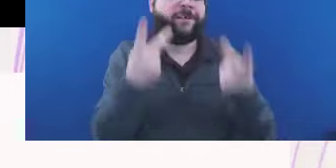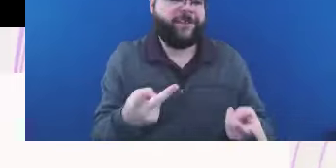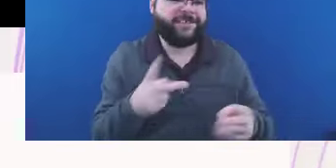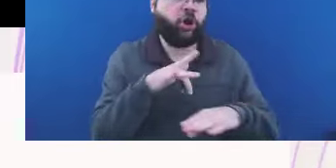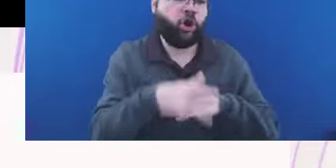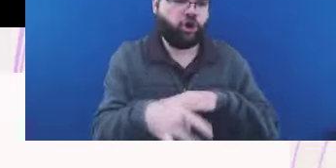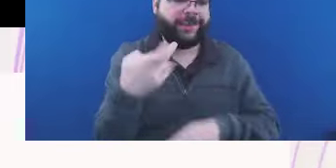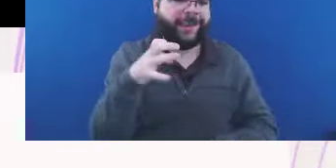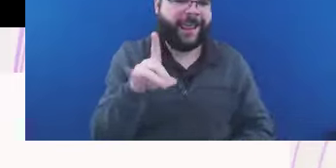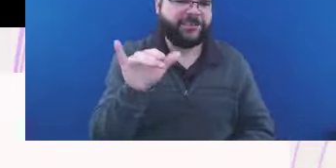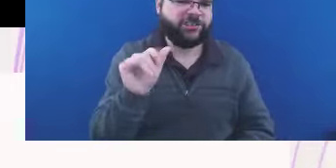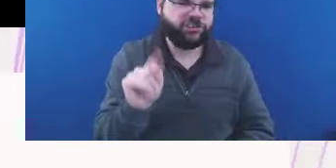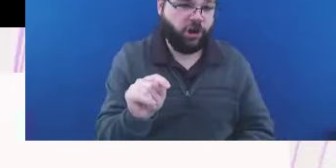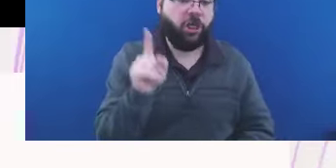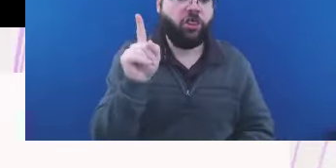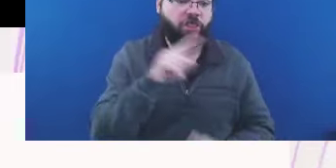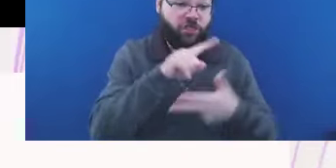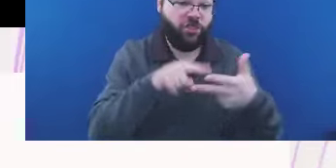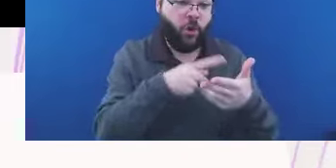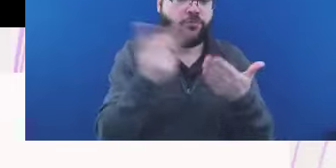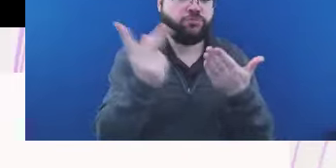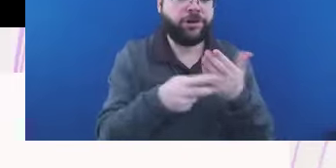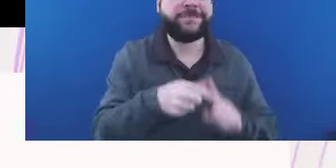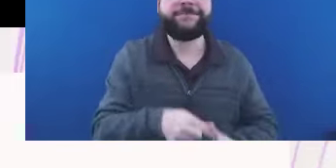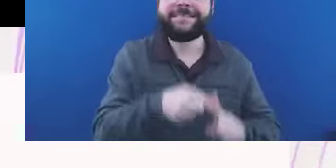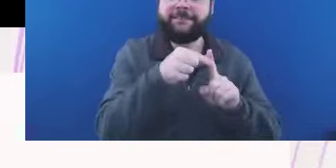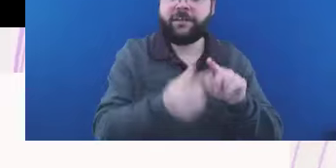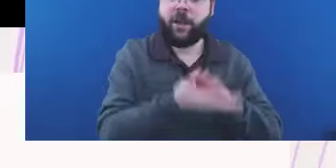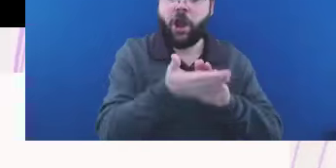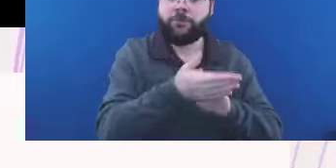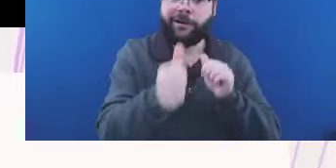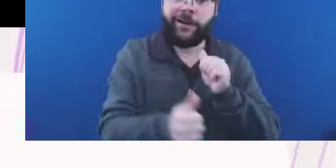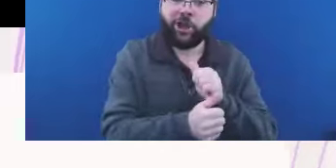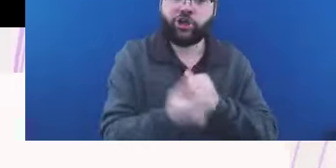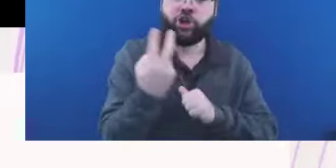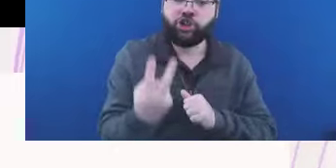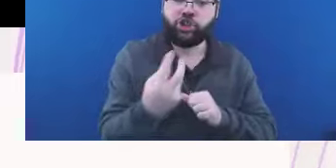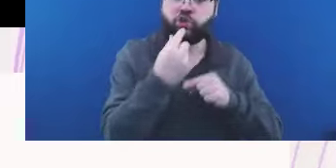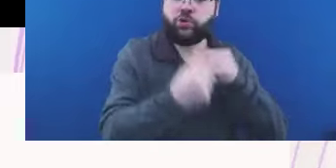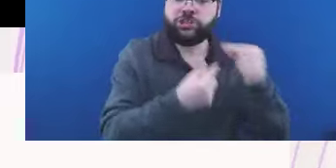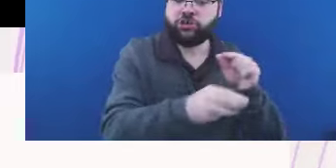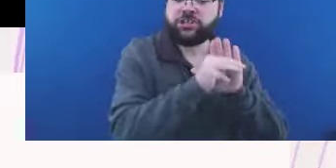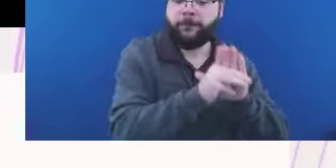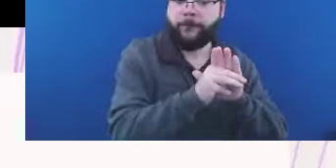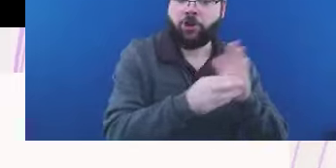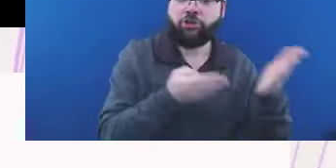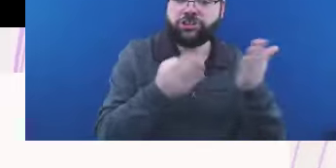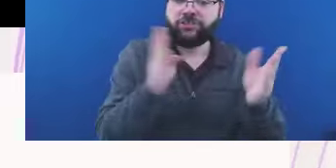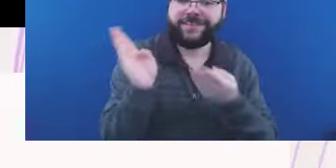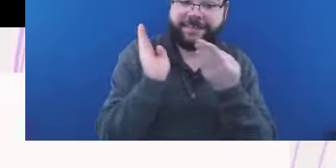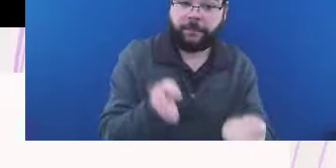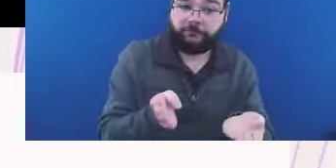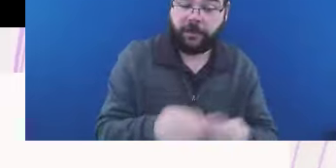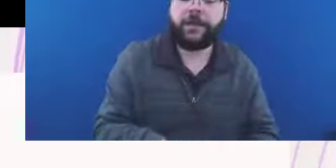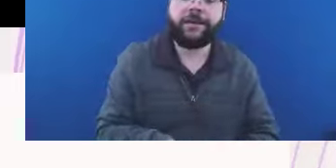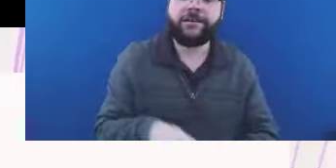and Head Start, those programs specifically operate under a 2-generational model of service delivery. So not only